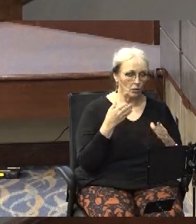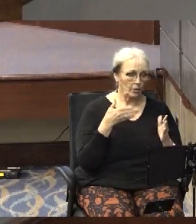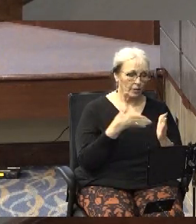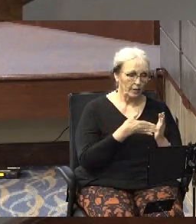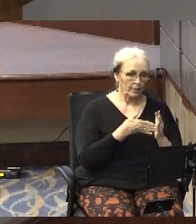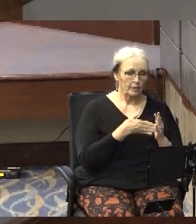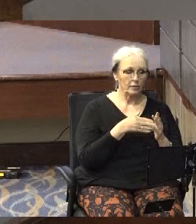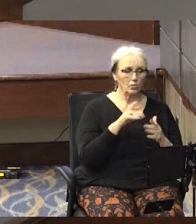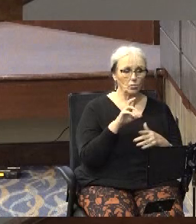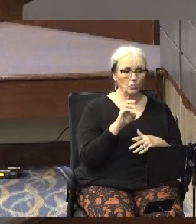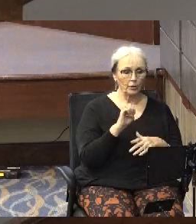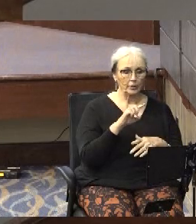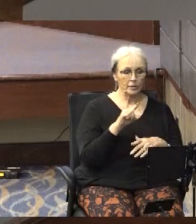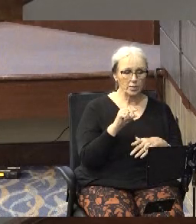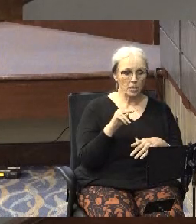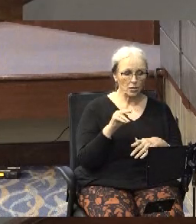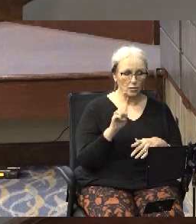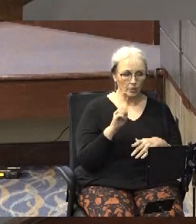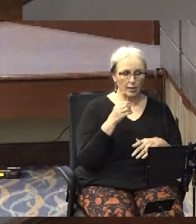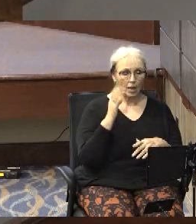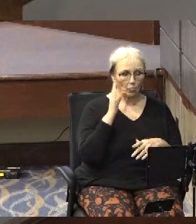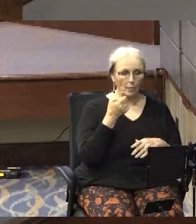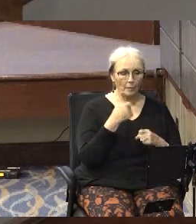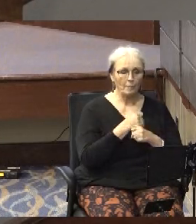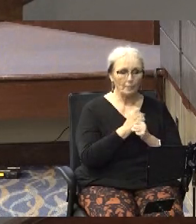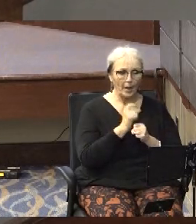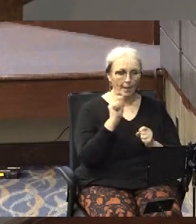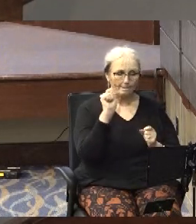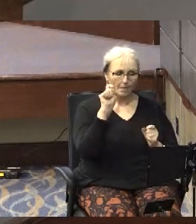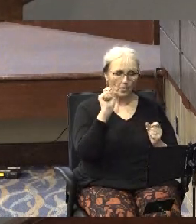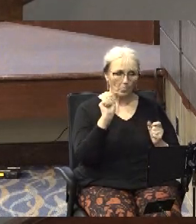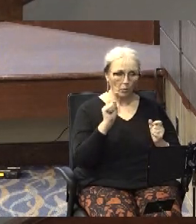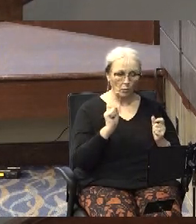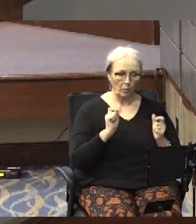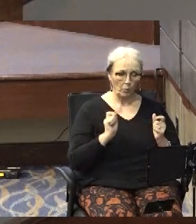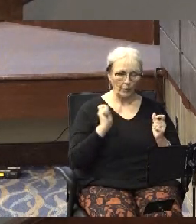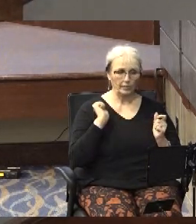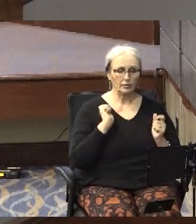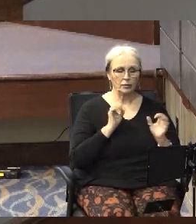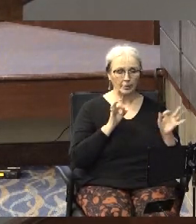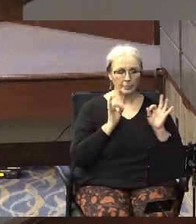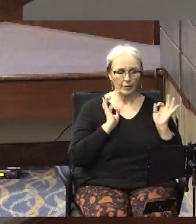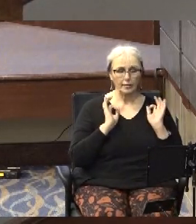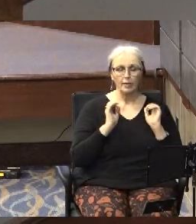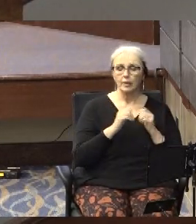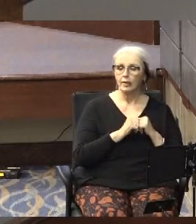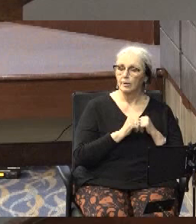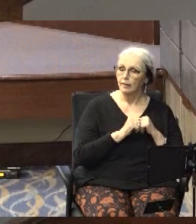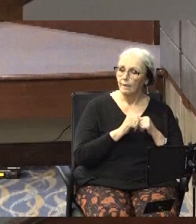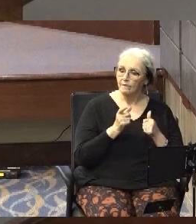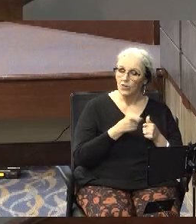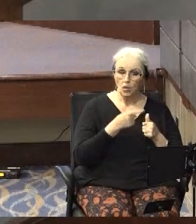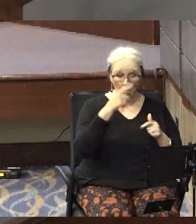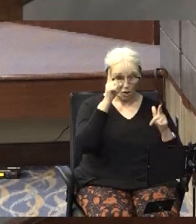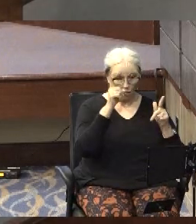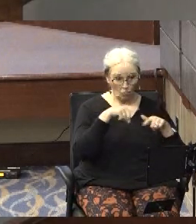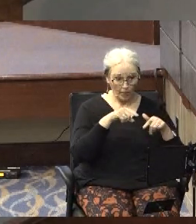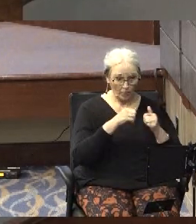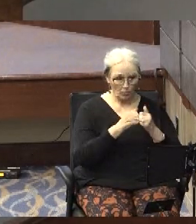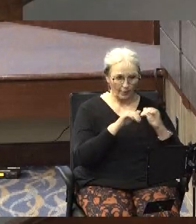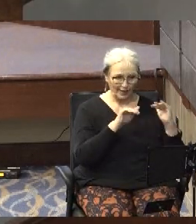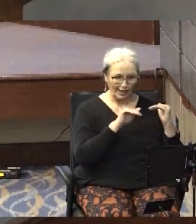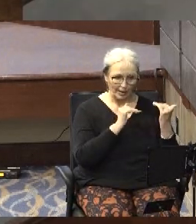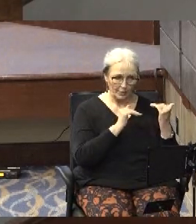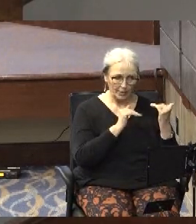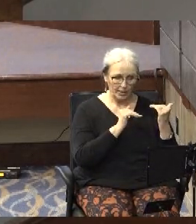here, and I'm going to make just some bullet points for you. Also agree with